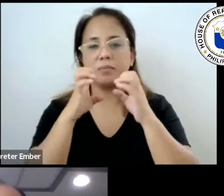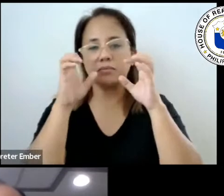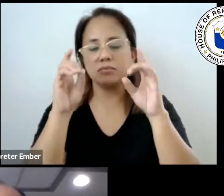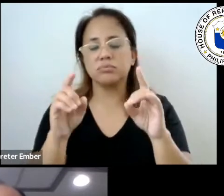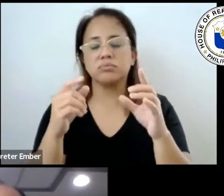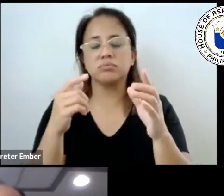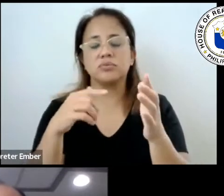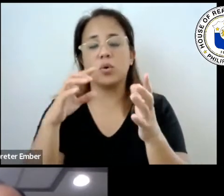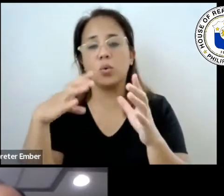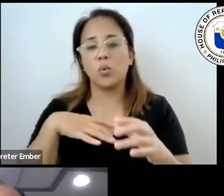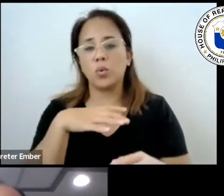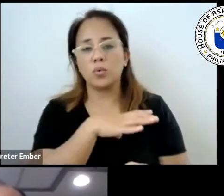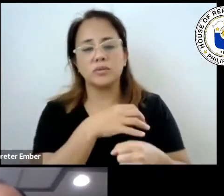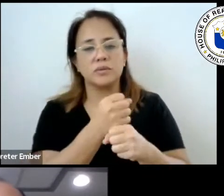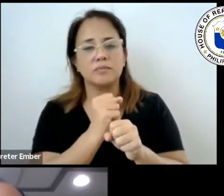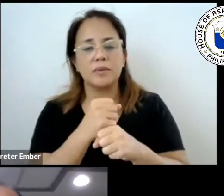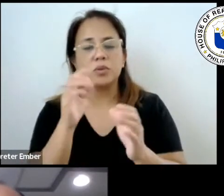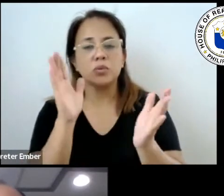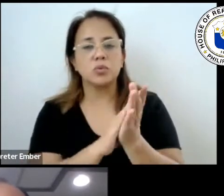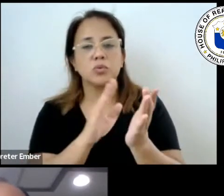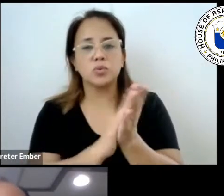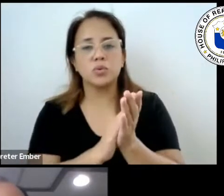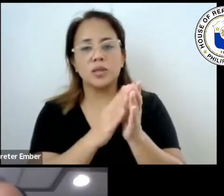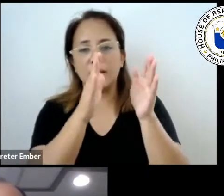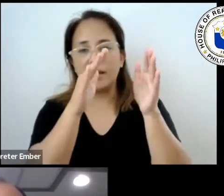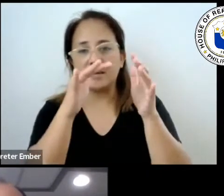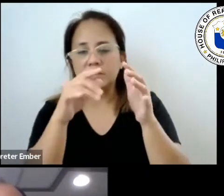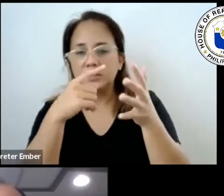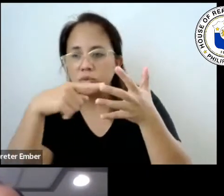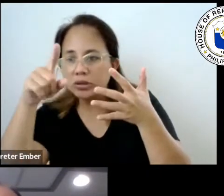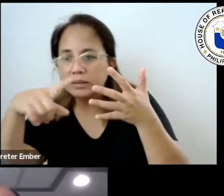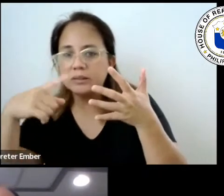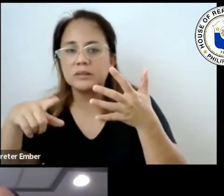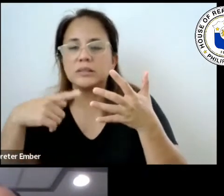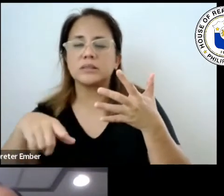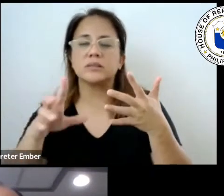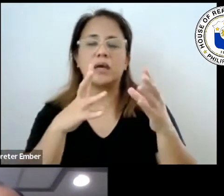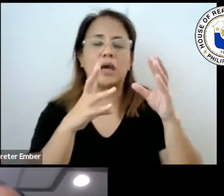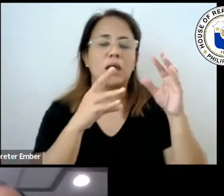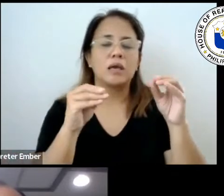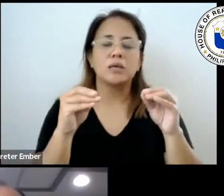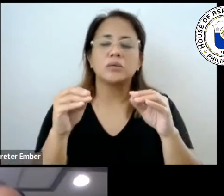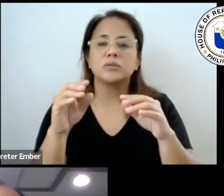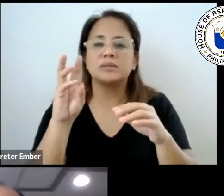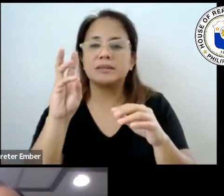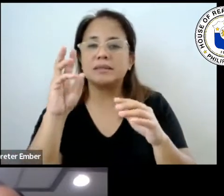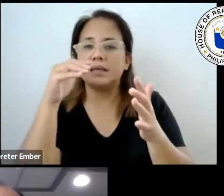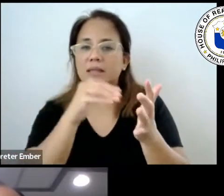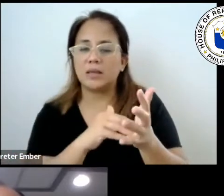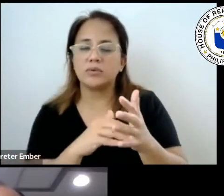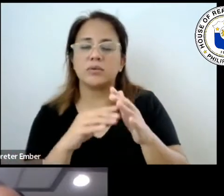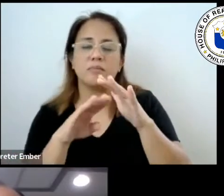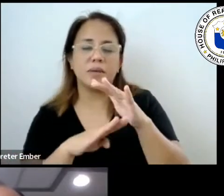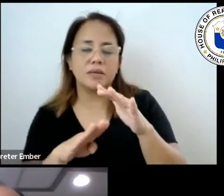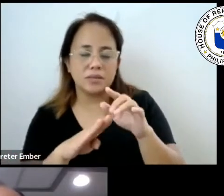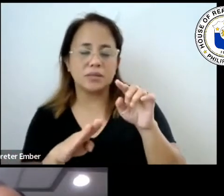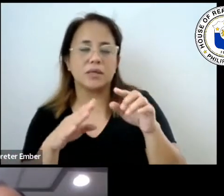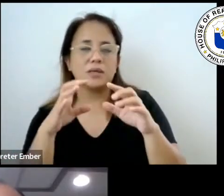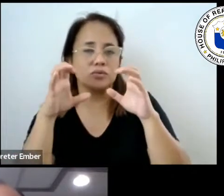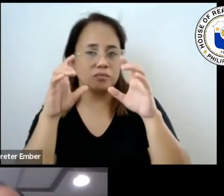a school mapping wherein the 60,000 basic education schools covering both public and